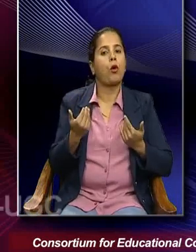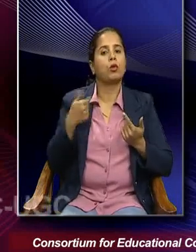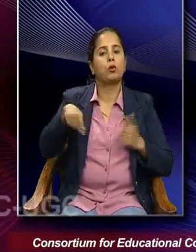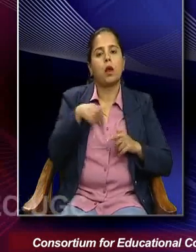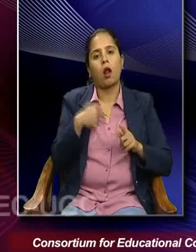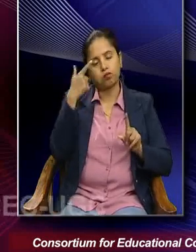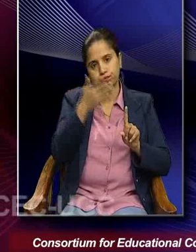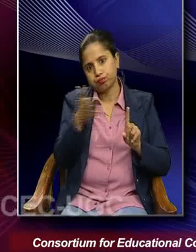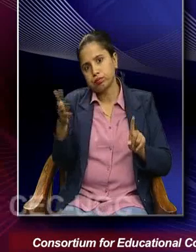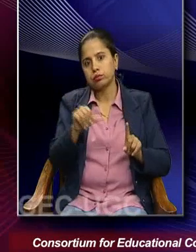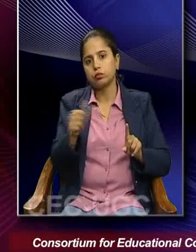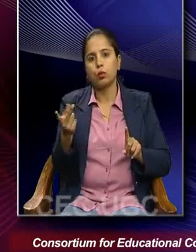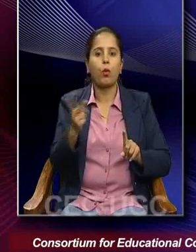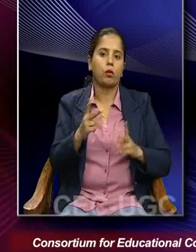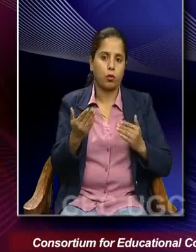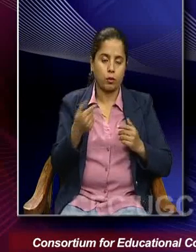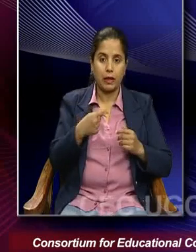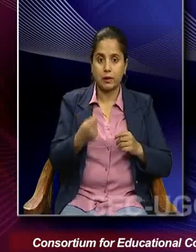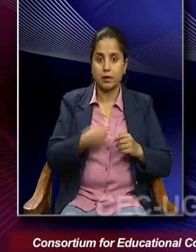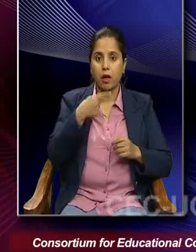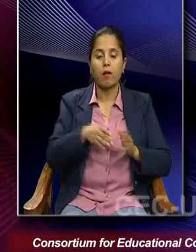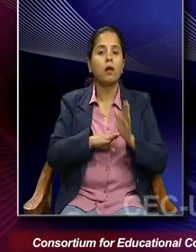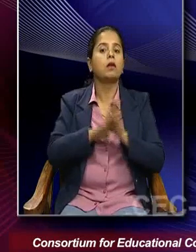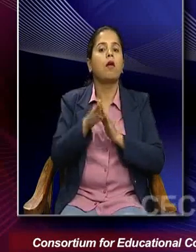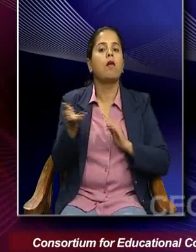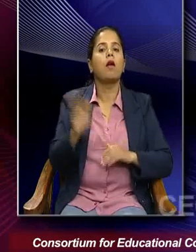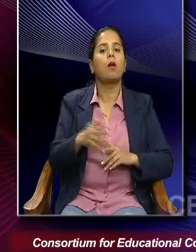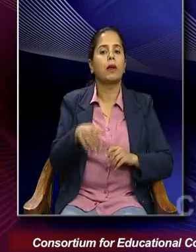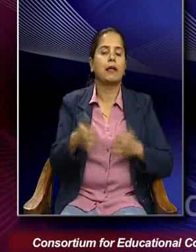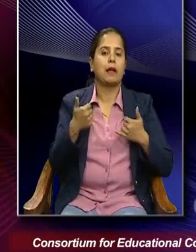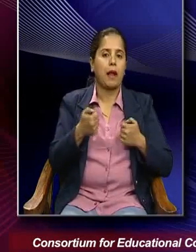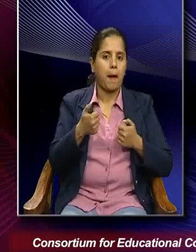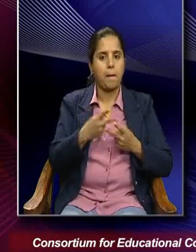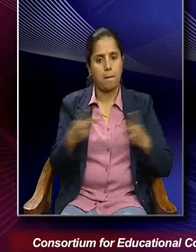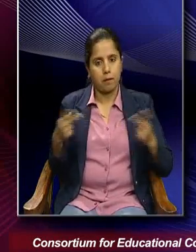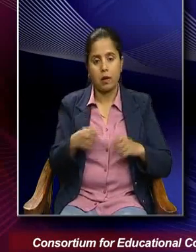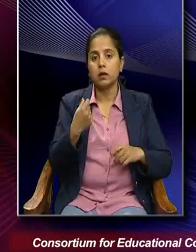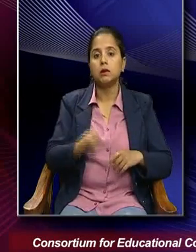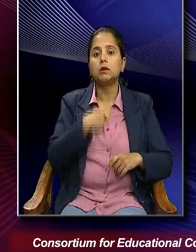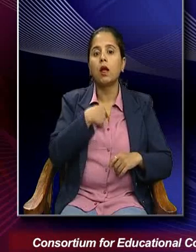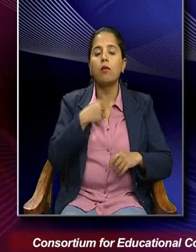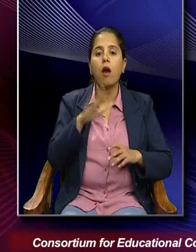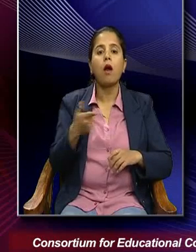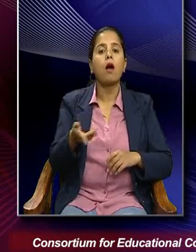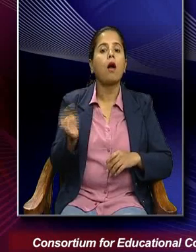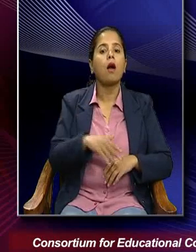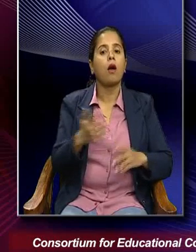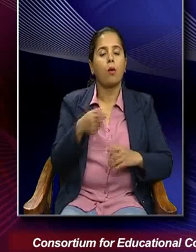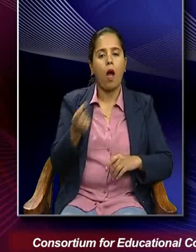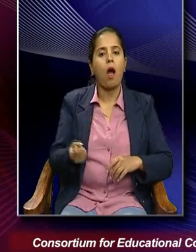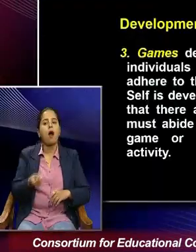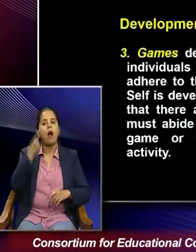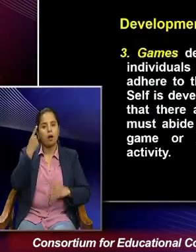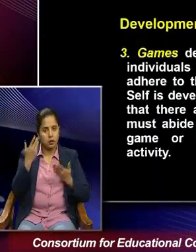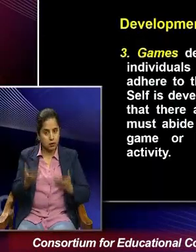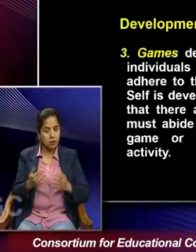deviant. So, the self is developing through games. Self is developed by